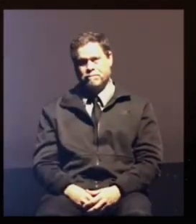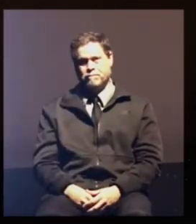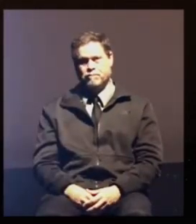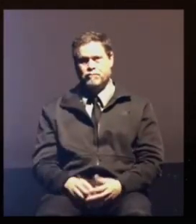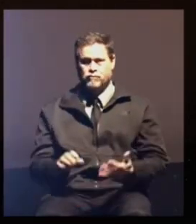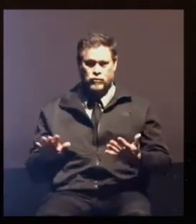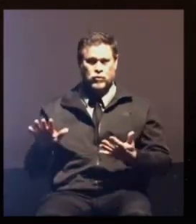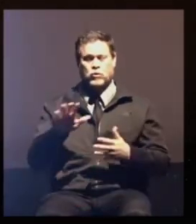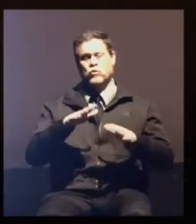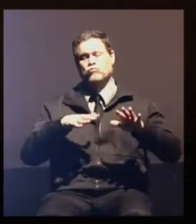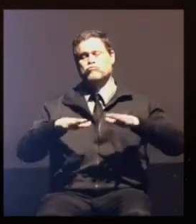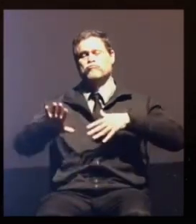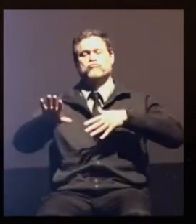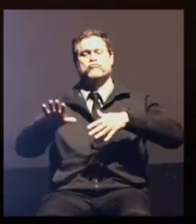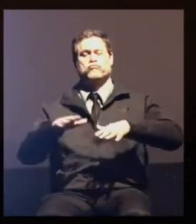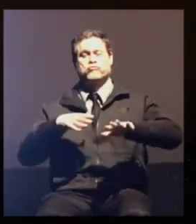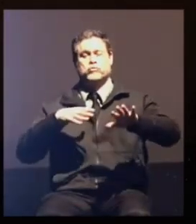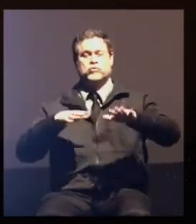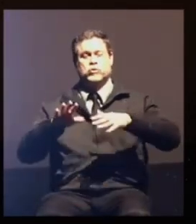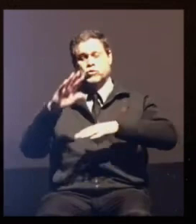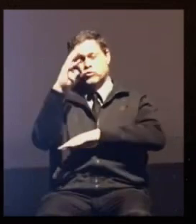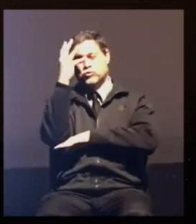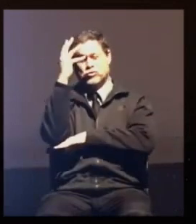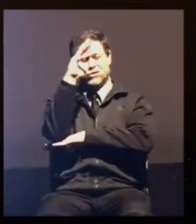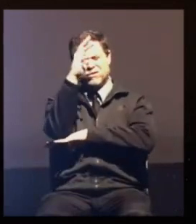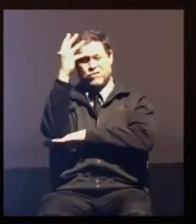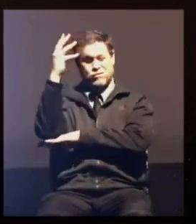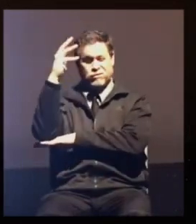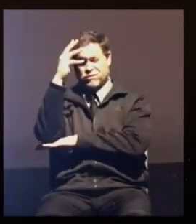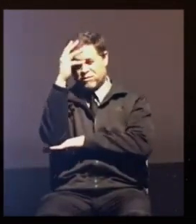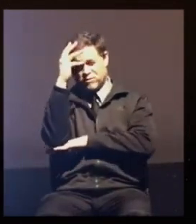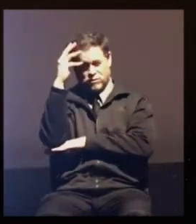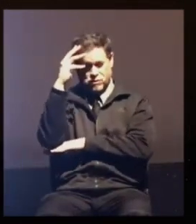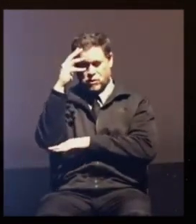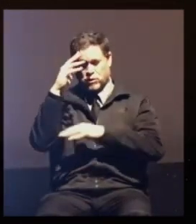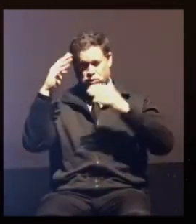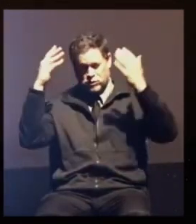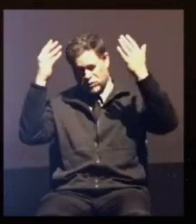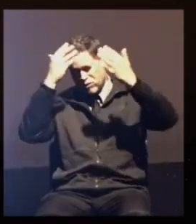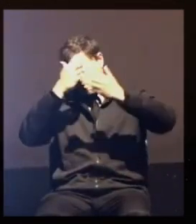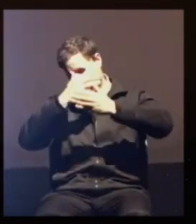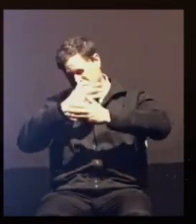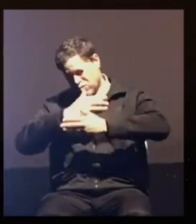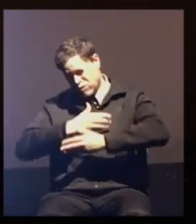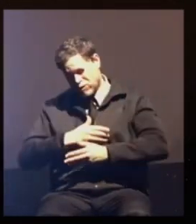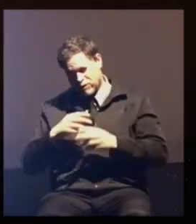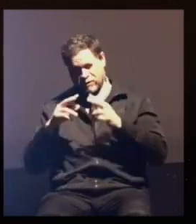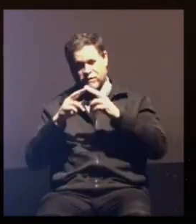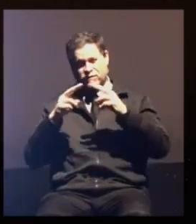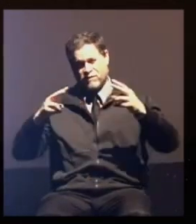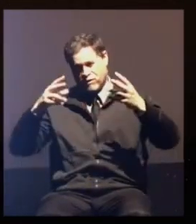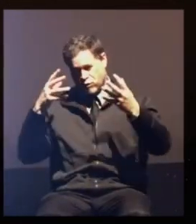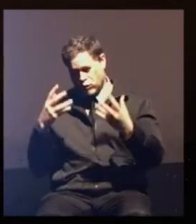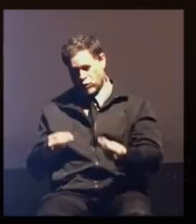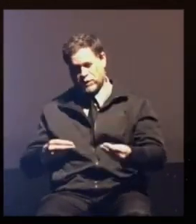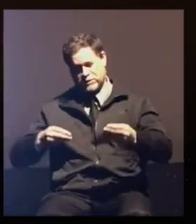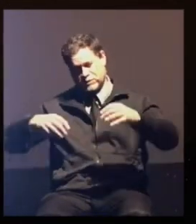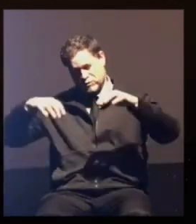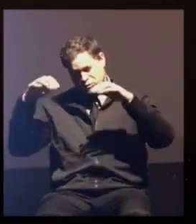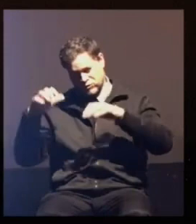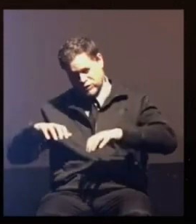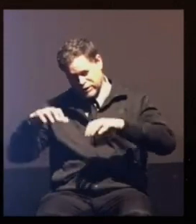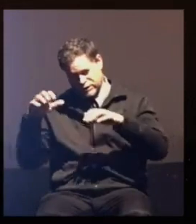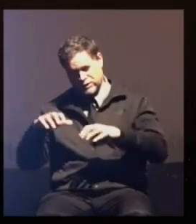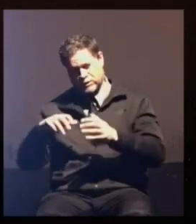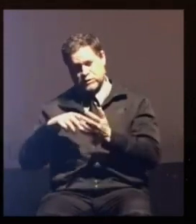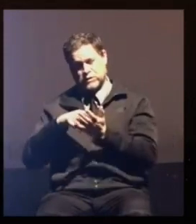You're walking down a jungle trail at night. It's totally dark and very wet. It's raining.